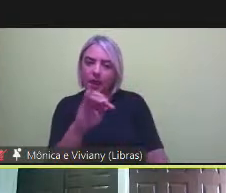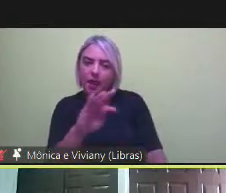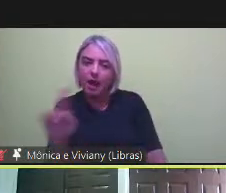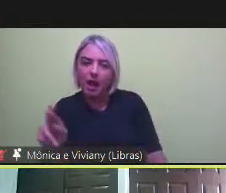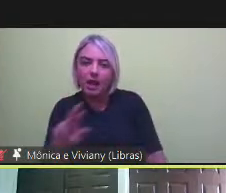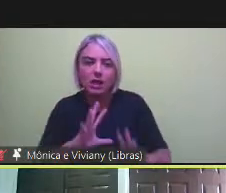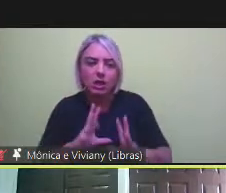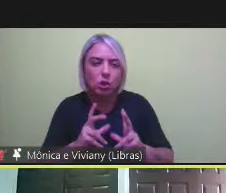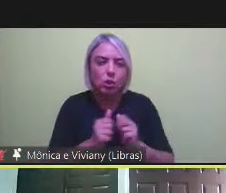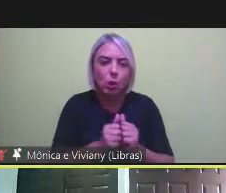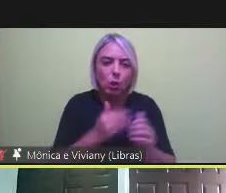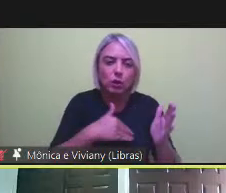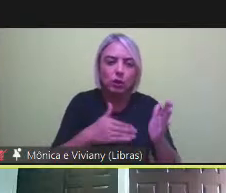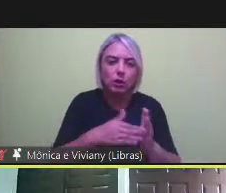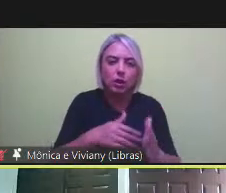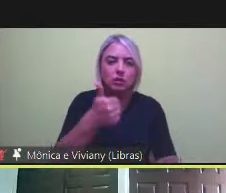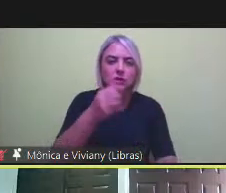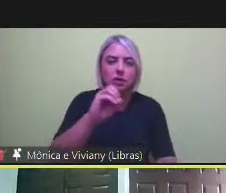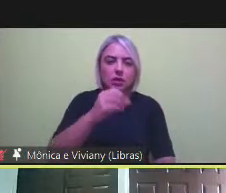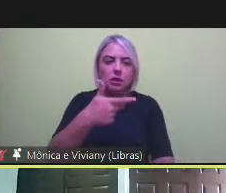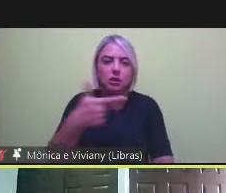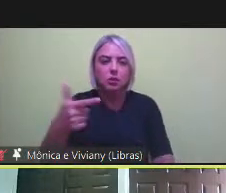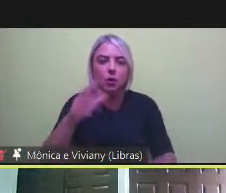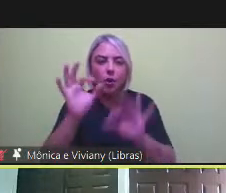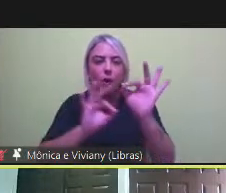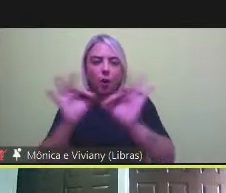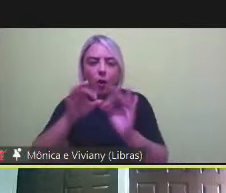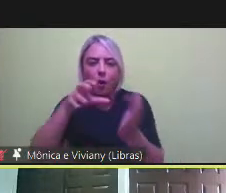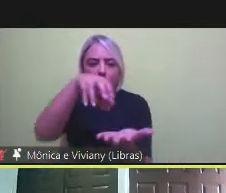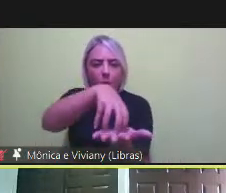facilities throughout Trinidad and Tobago.